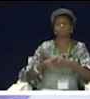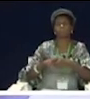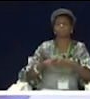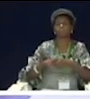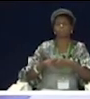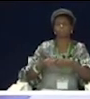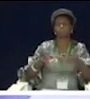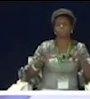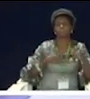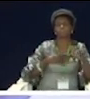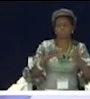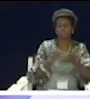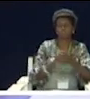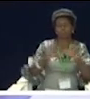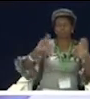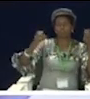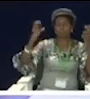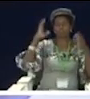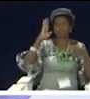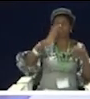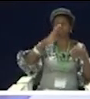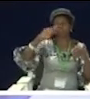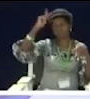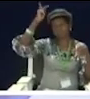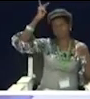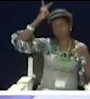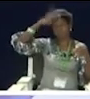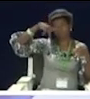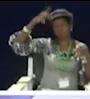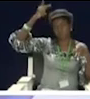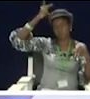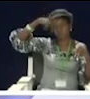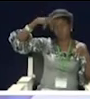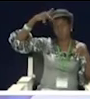My own text will be Proverbs chapter 9, verse